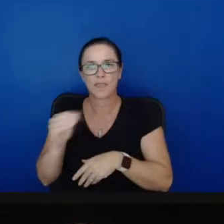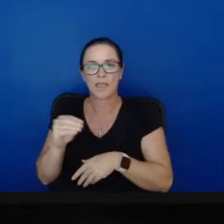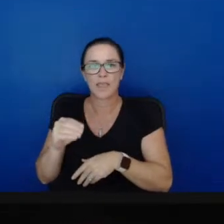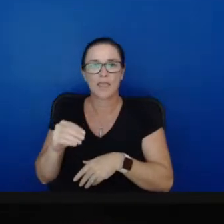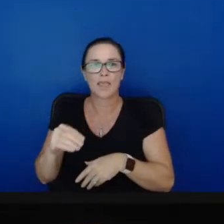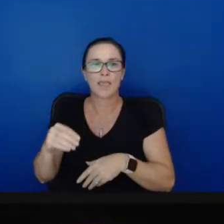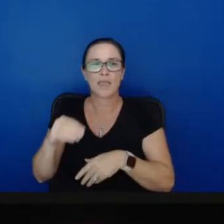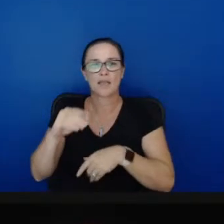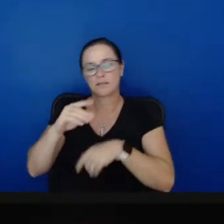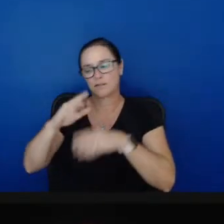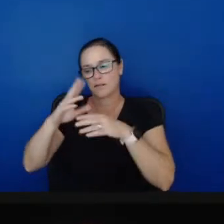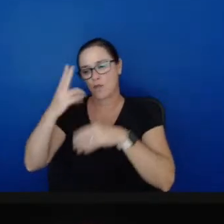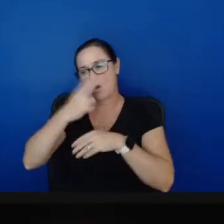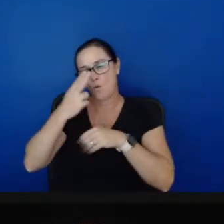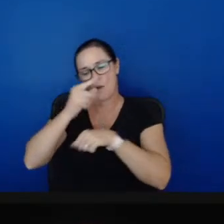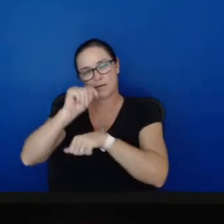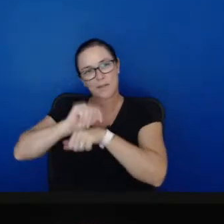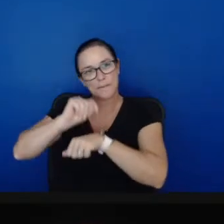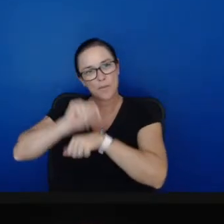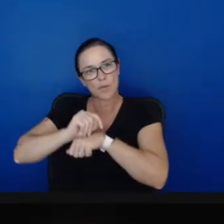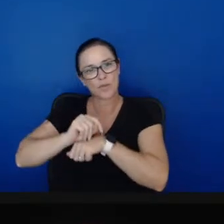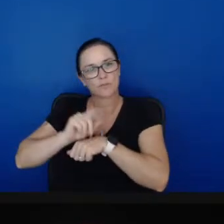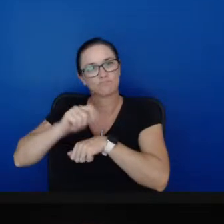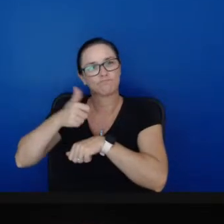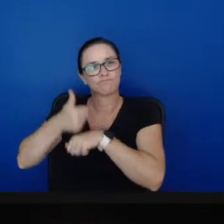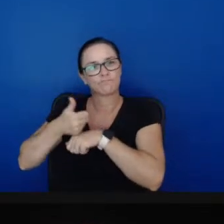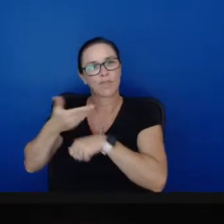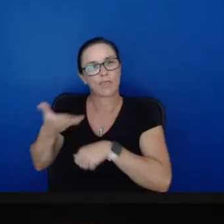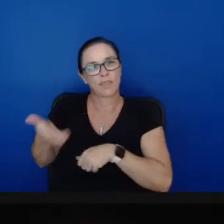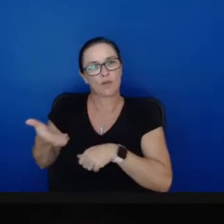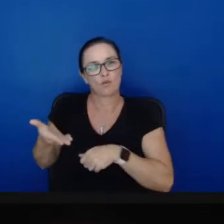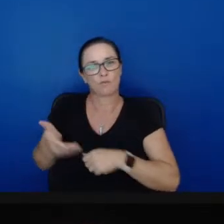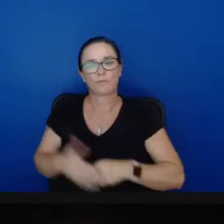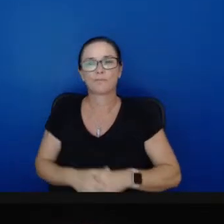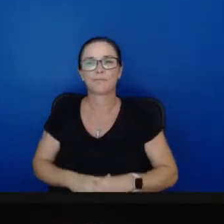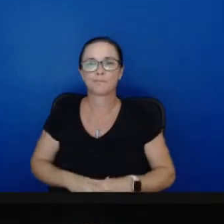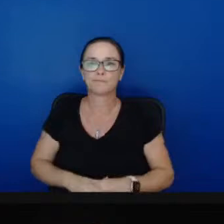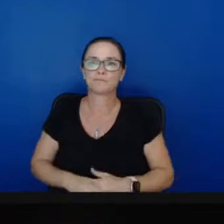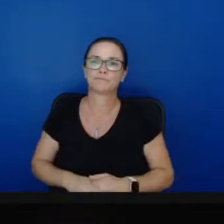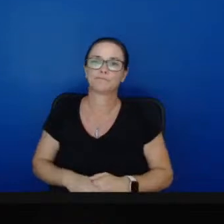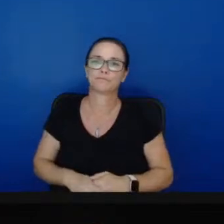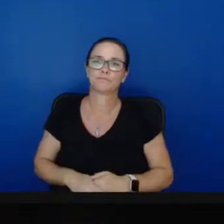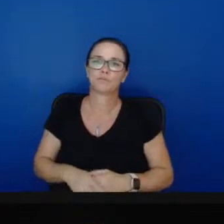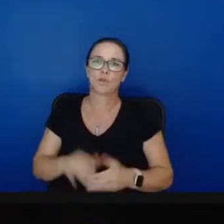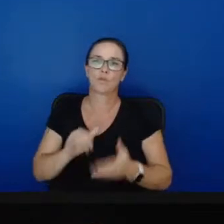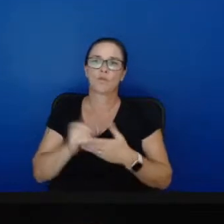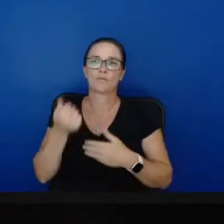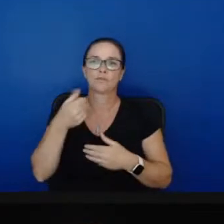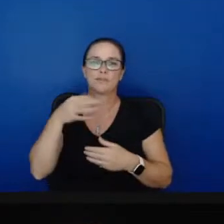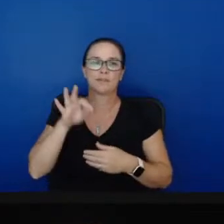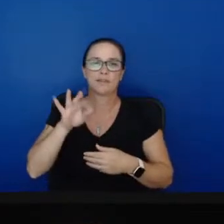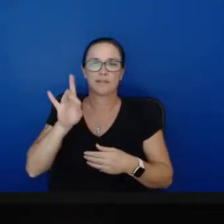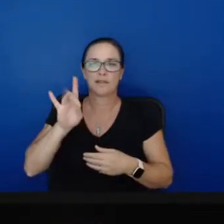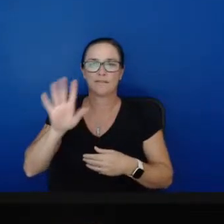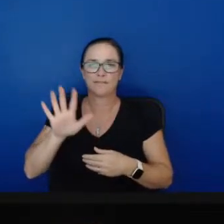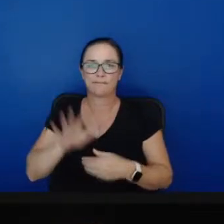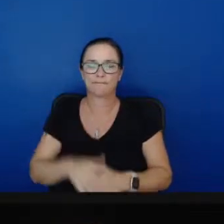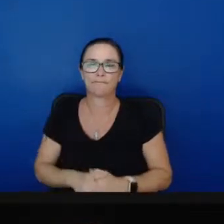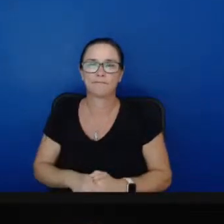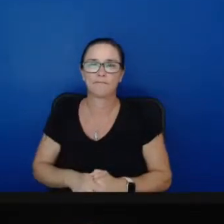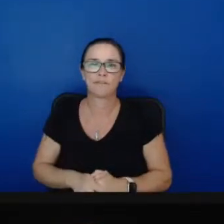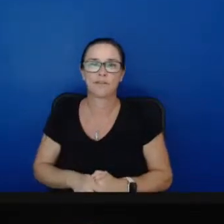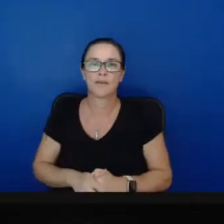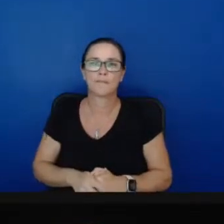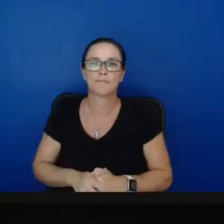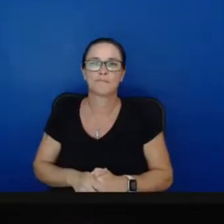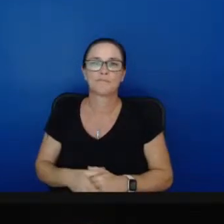the Hawaiian temple that was there. So there it is in 1985. Now over here is